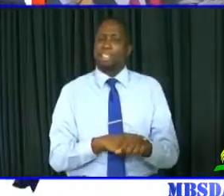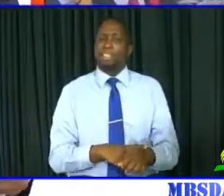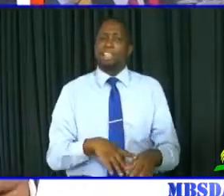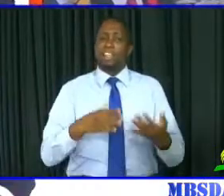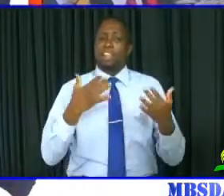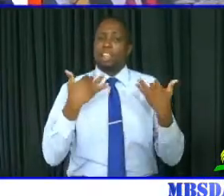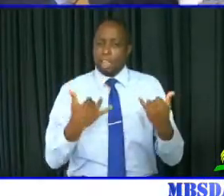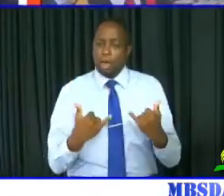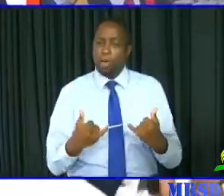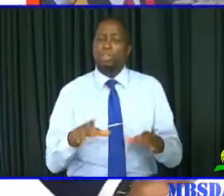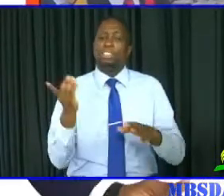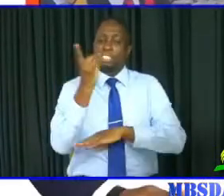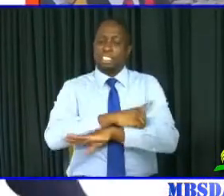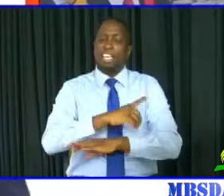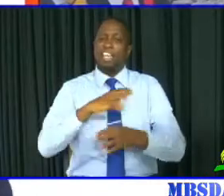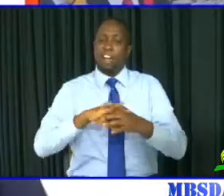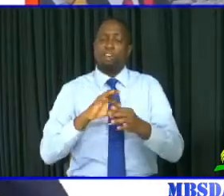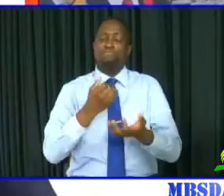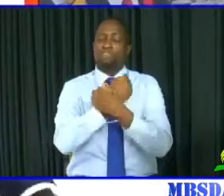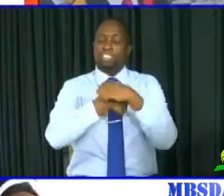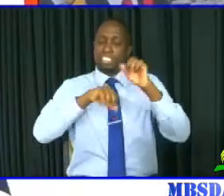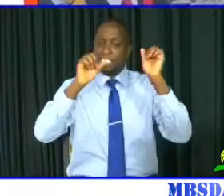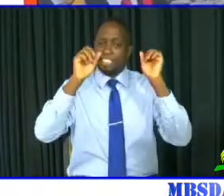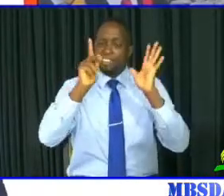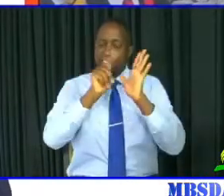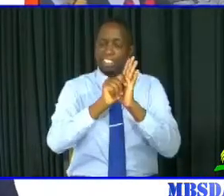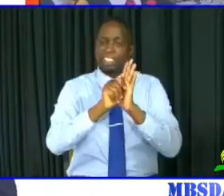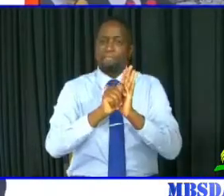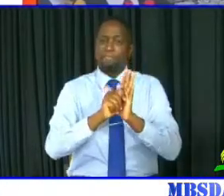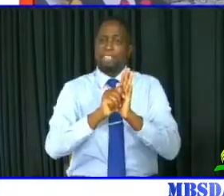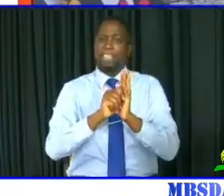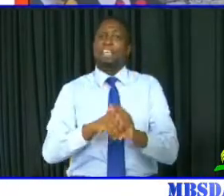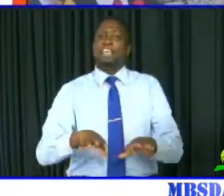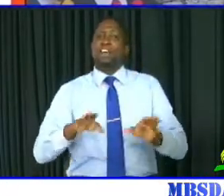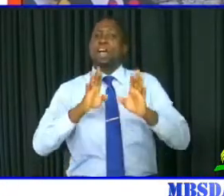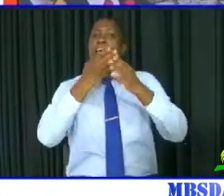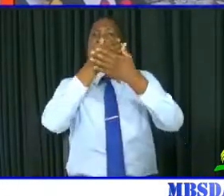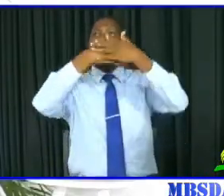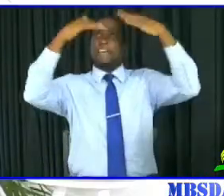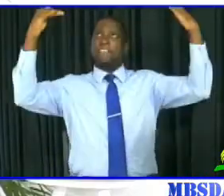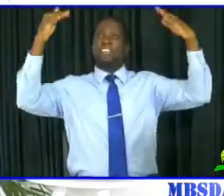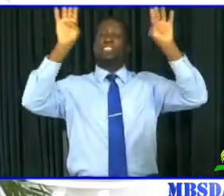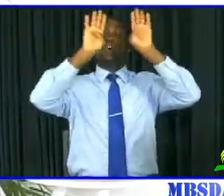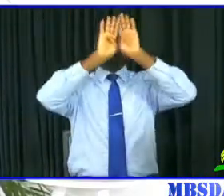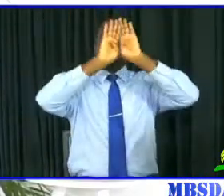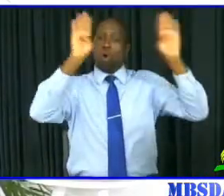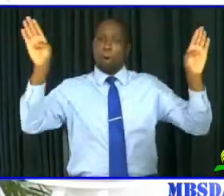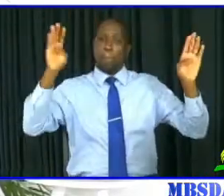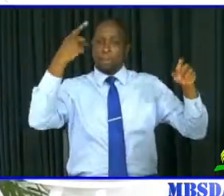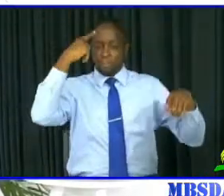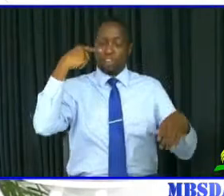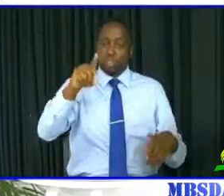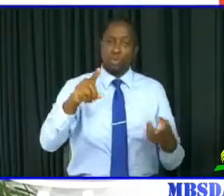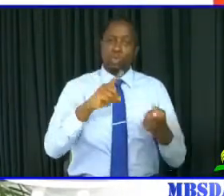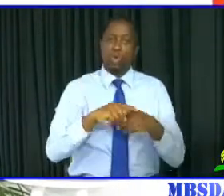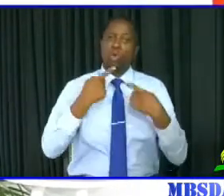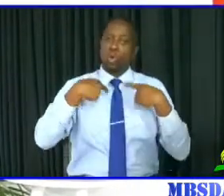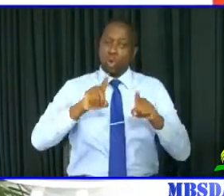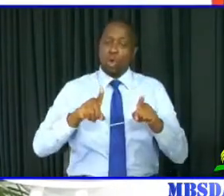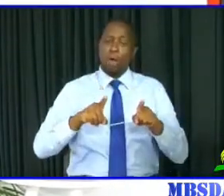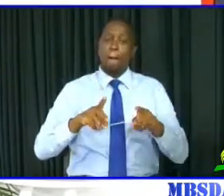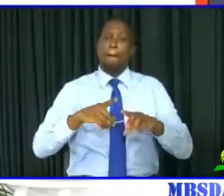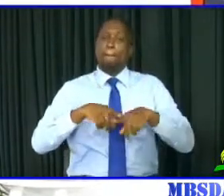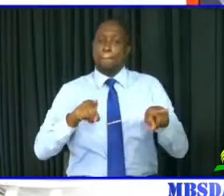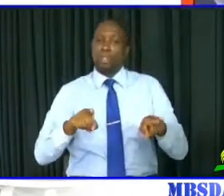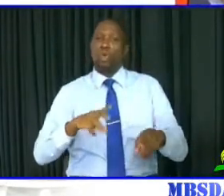There is an open border for anybody to enter in, but only those who follow the narrow way. The Holy Spirit